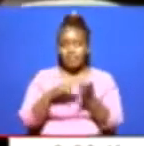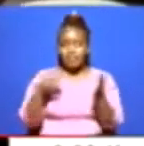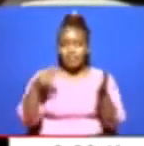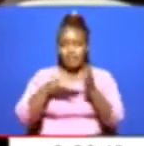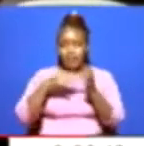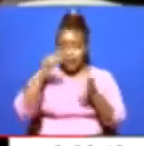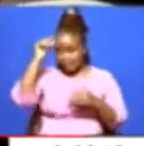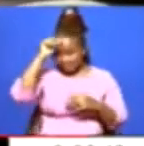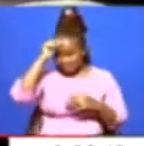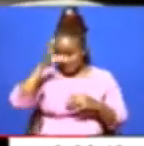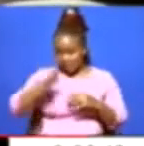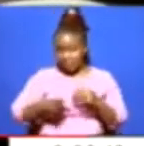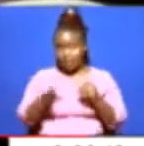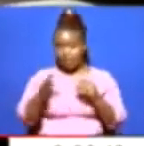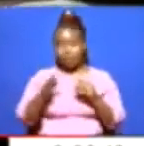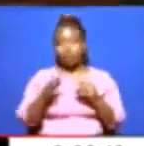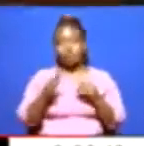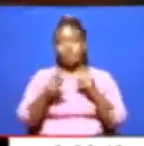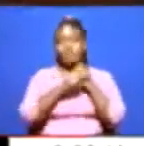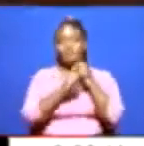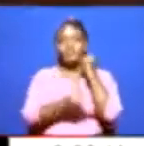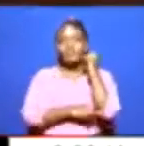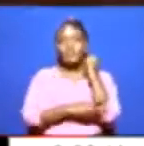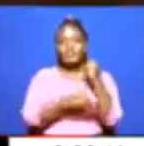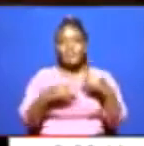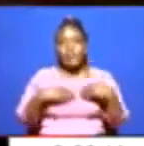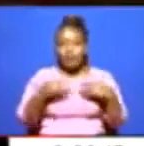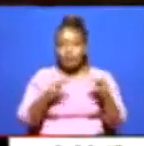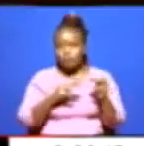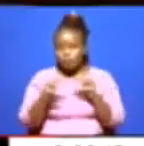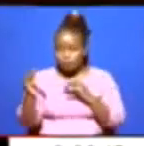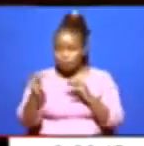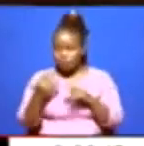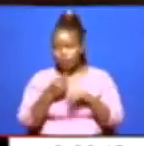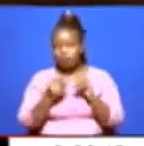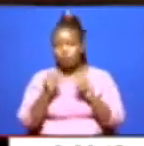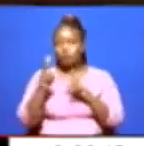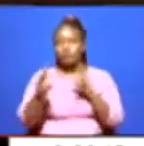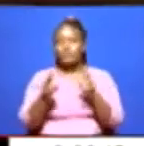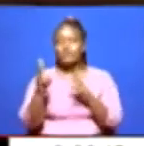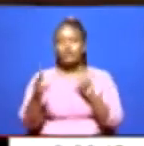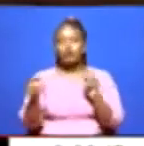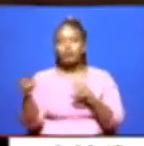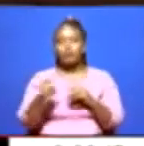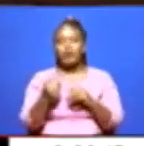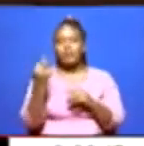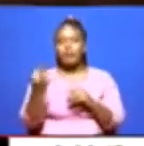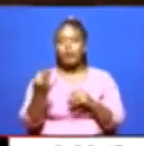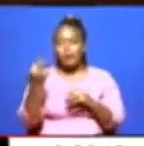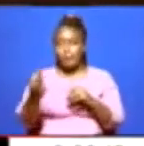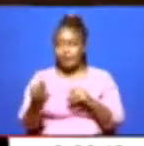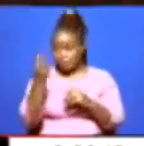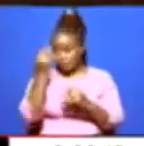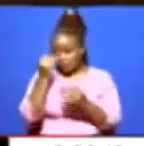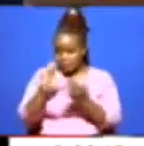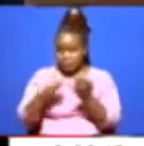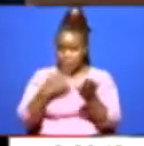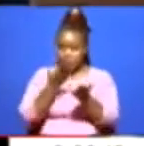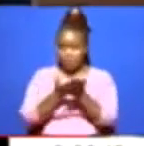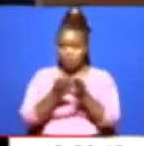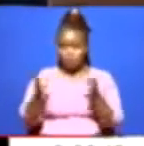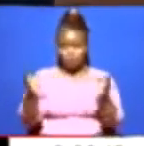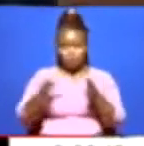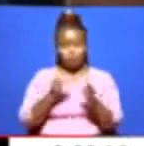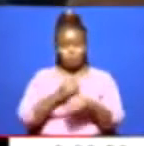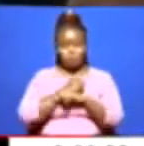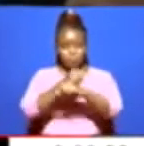accused persons has been pushed to the 20th to the 22nd of March. This is due to an application by the defense after witnesses